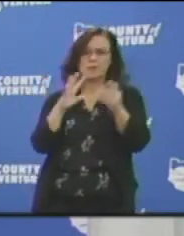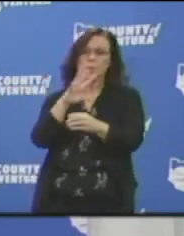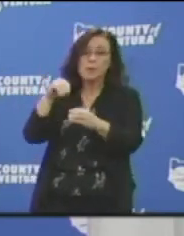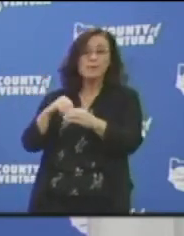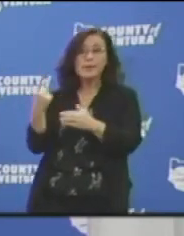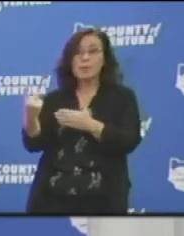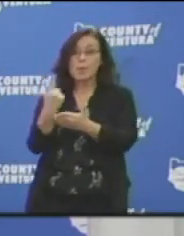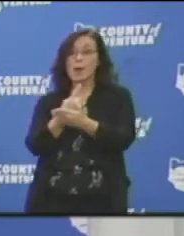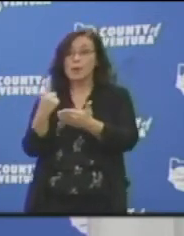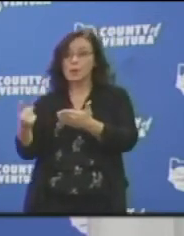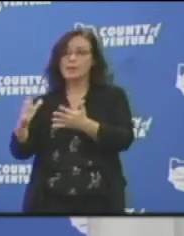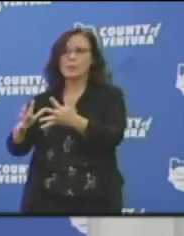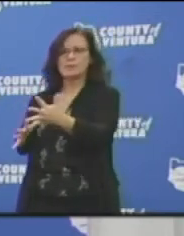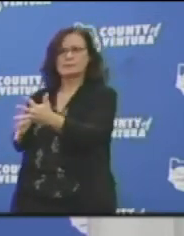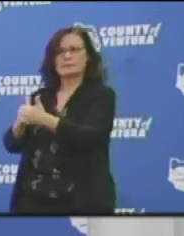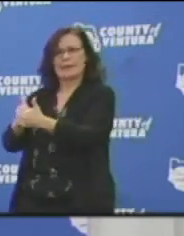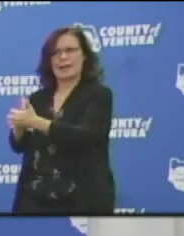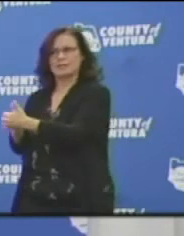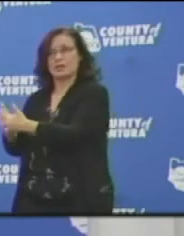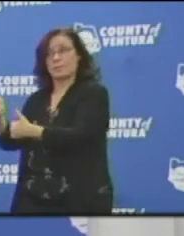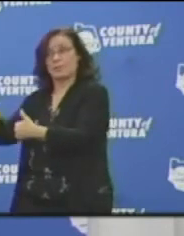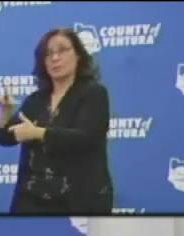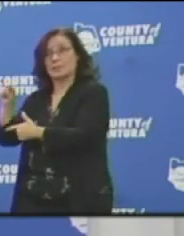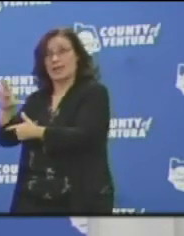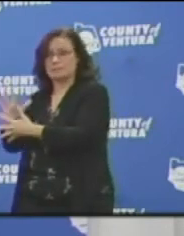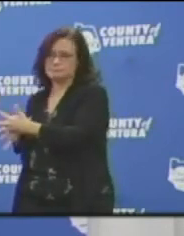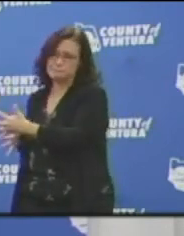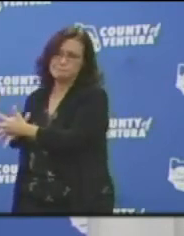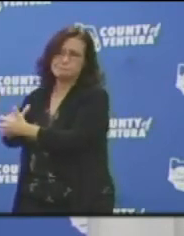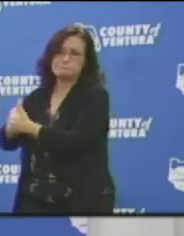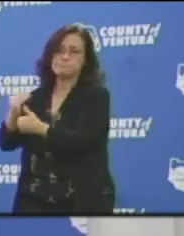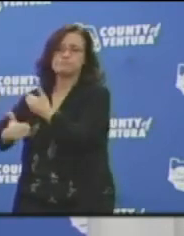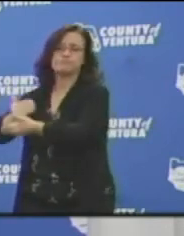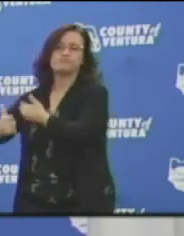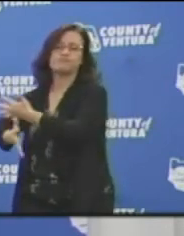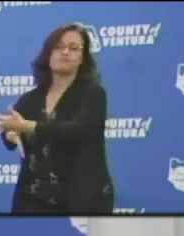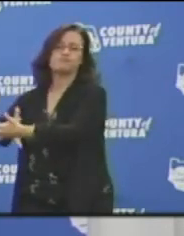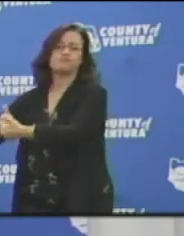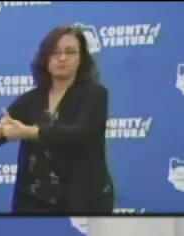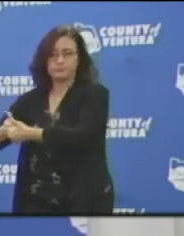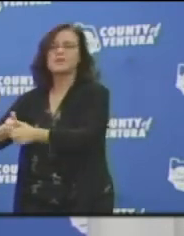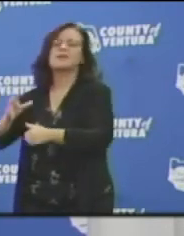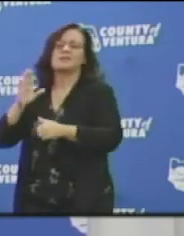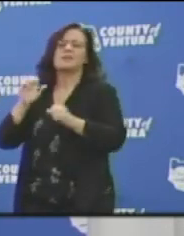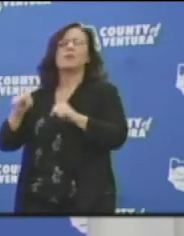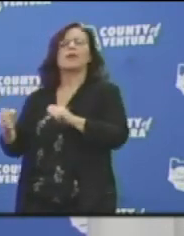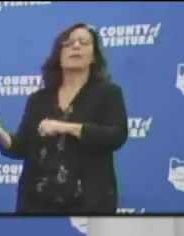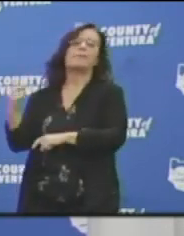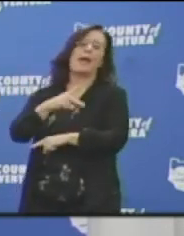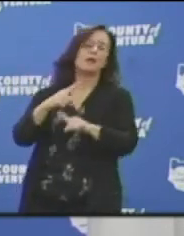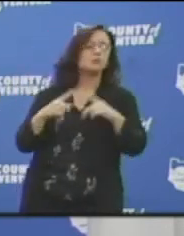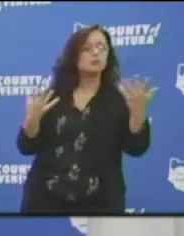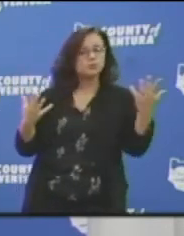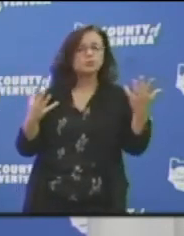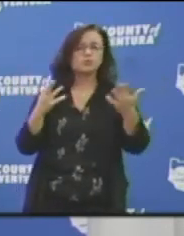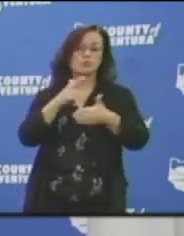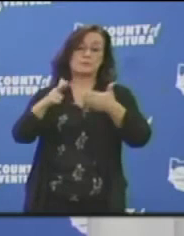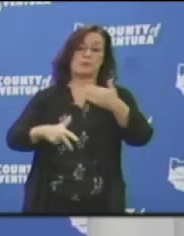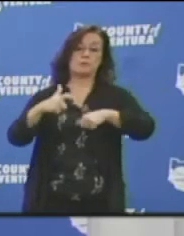up on the lab capacity, that we will back to an acceptable turnaround time within 48